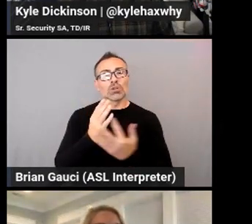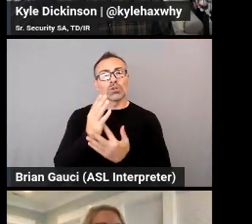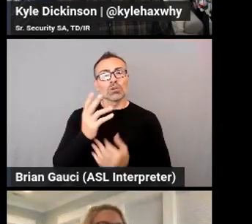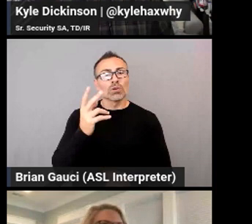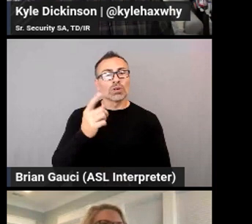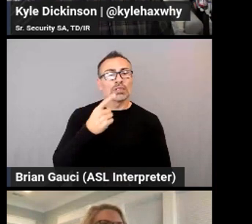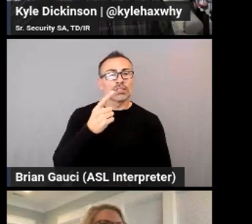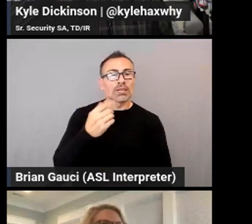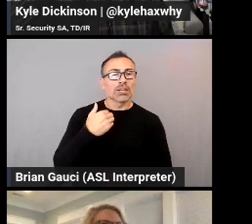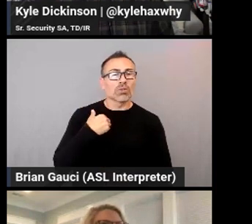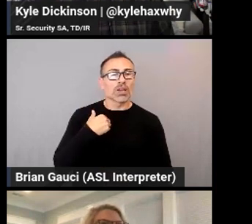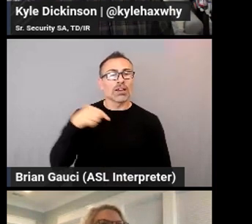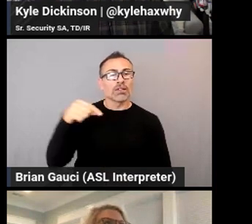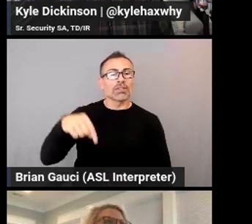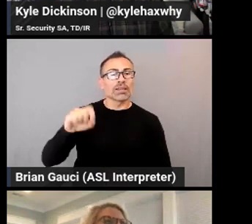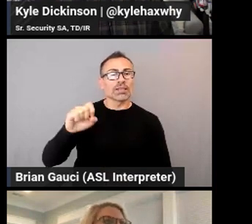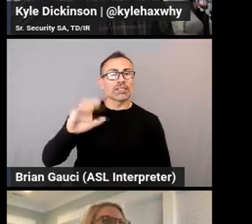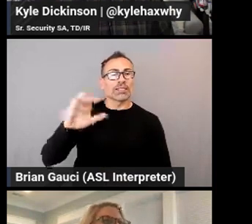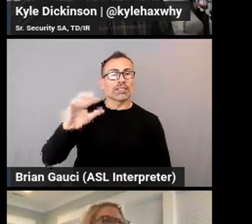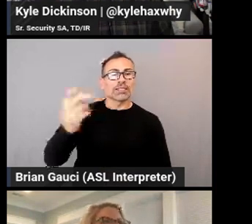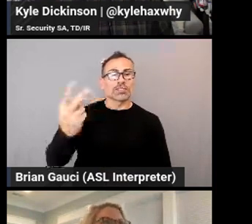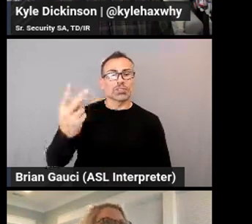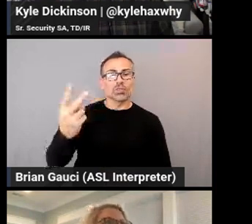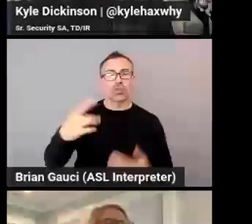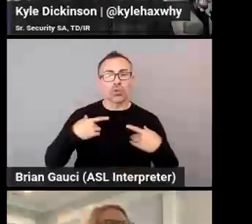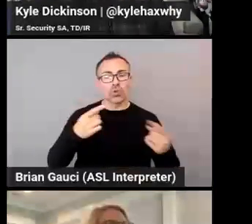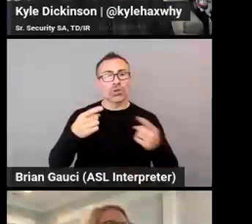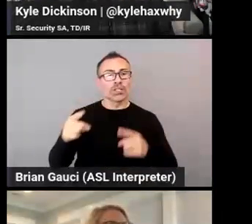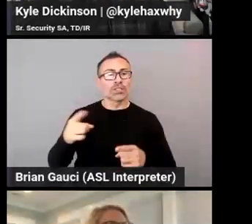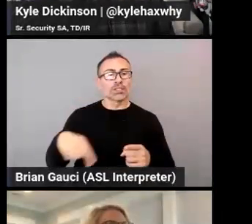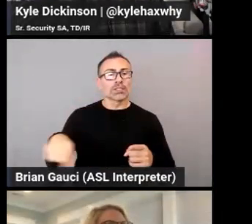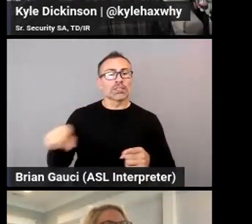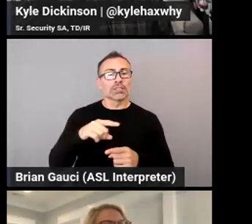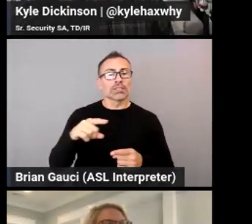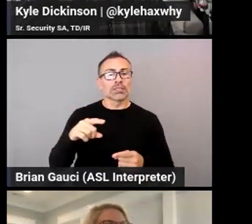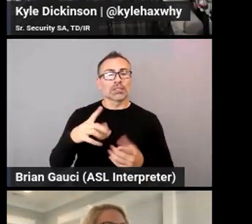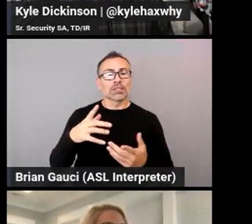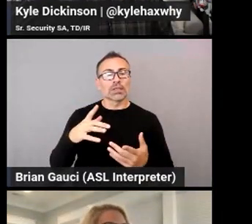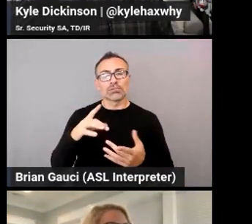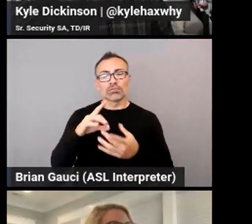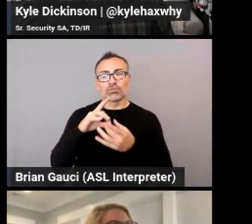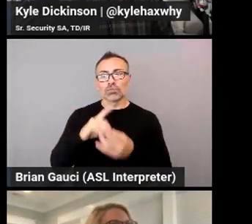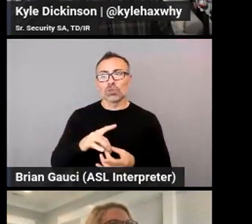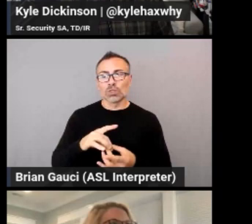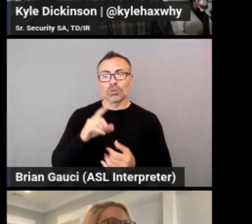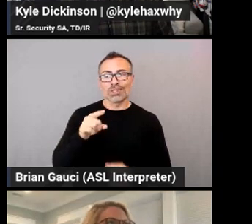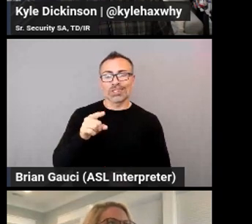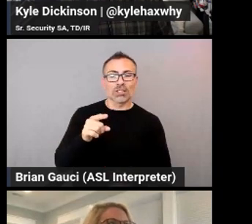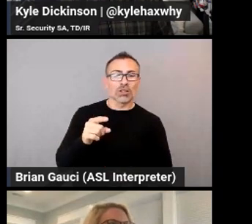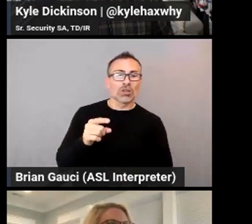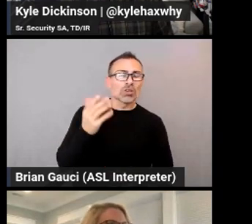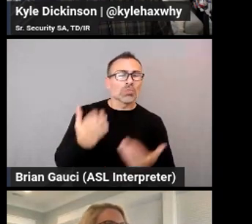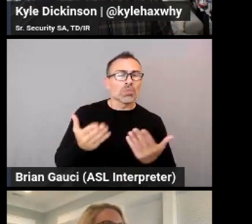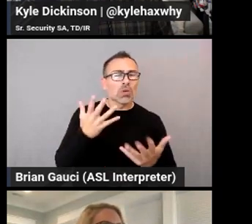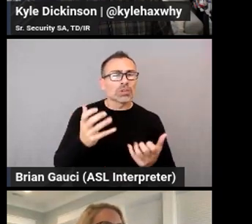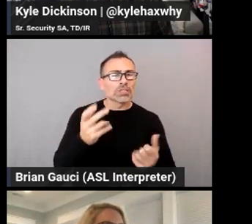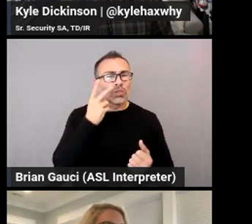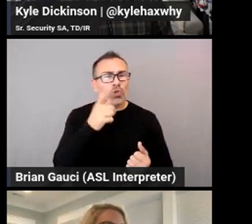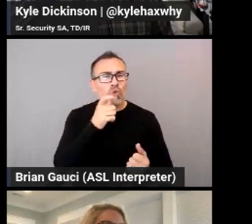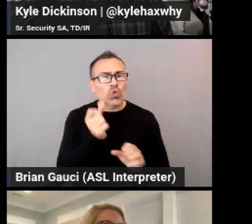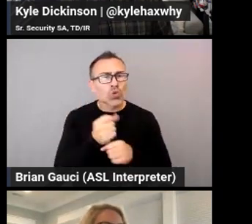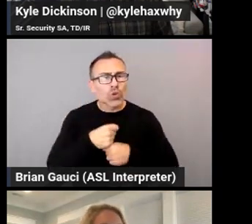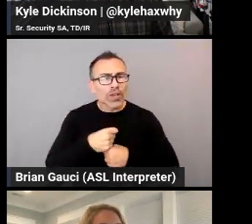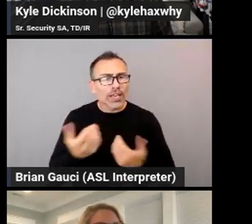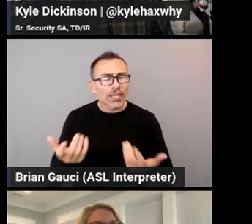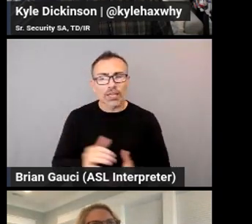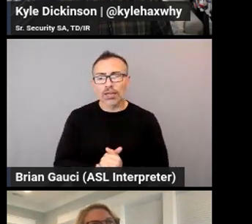EC2 instances that are associated with Bitcoin mining, we may want to look at who created these. We could kind of